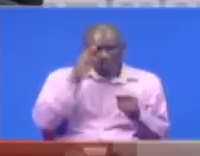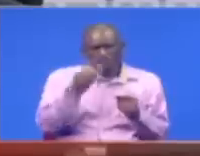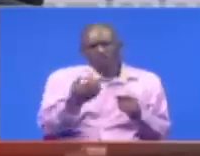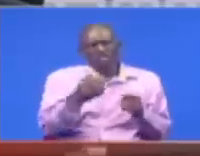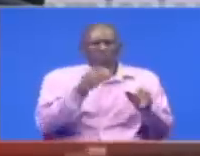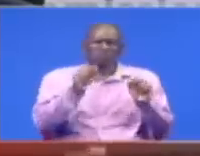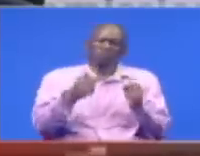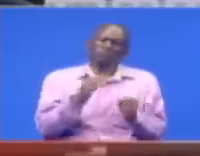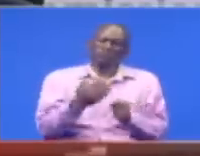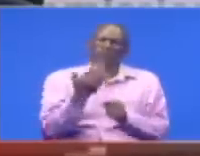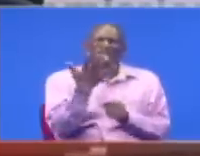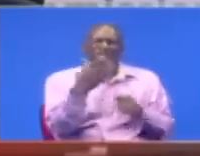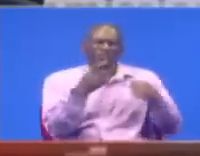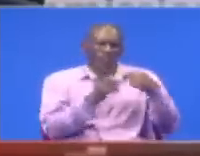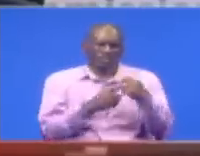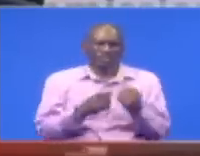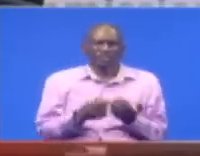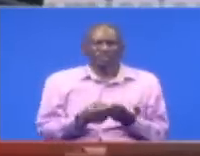six,